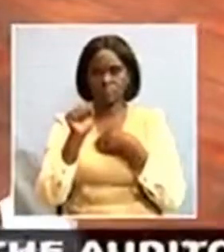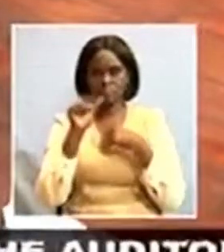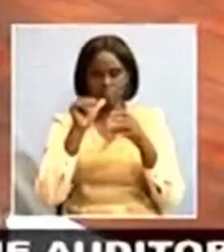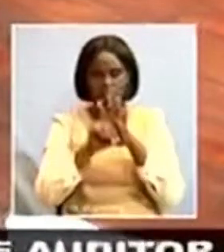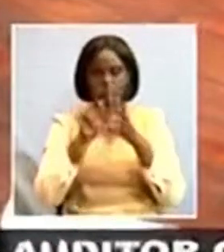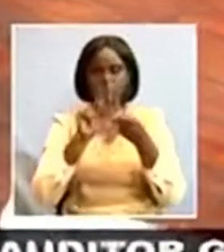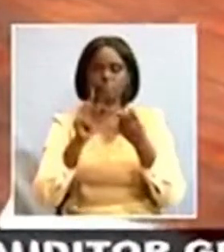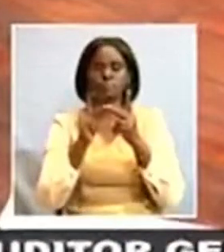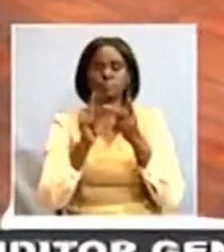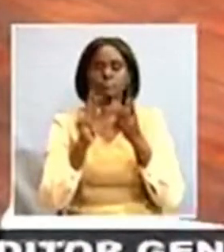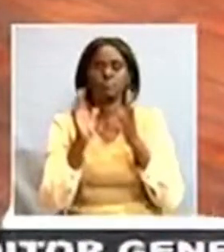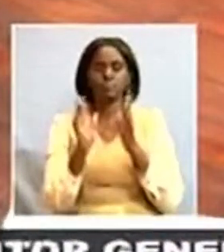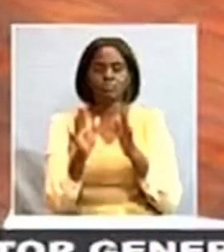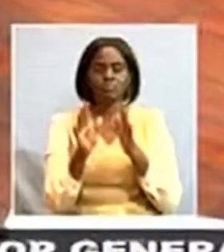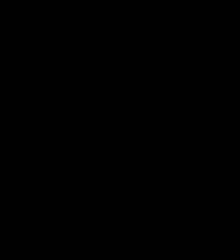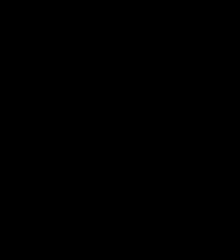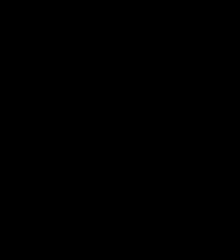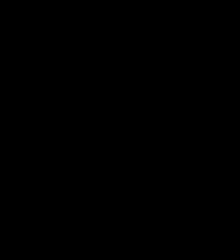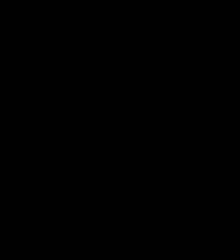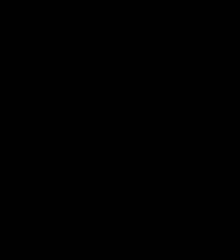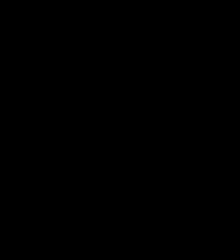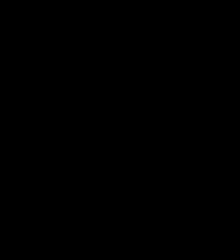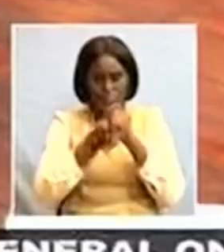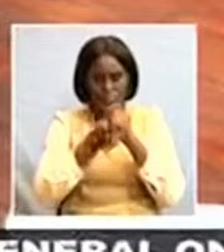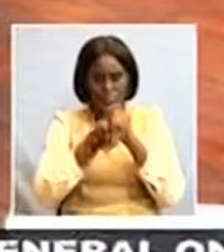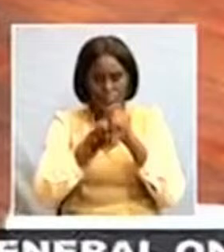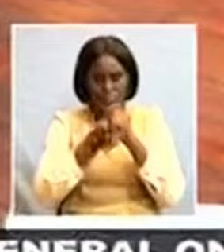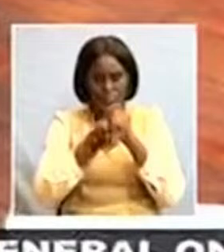partners transforming rural livelihoods